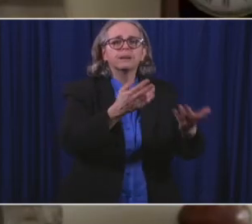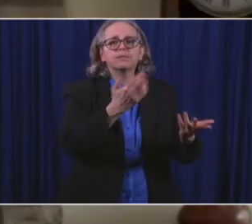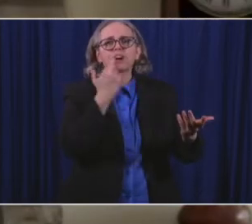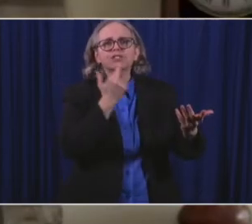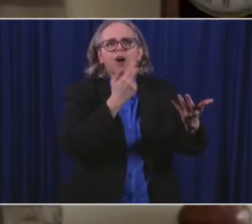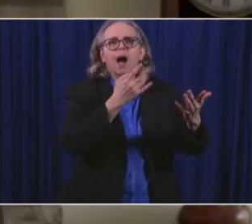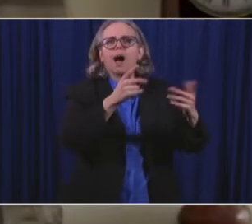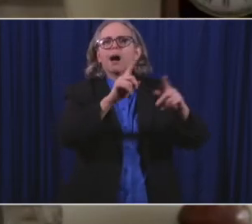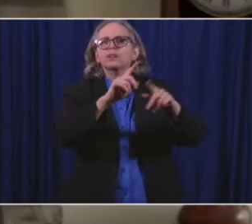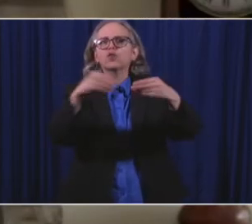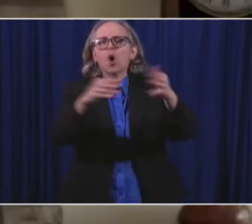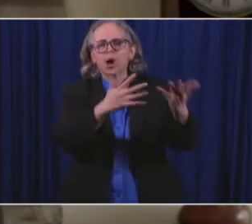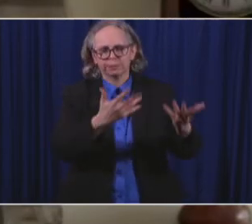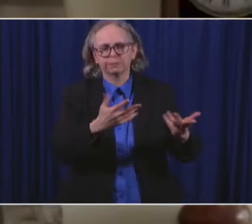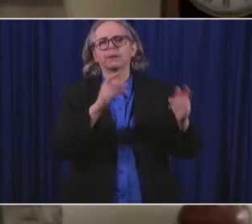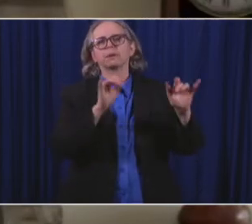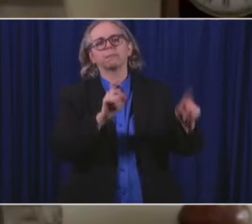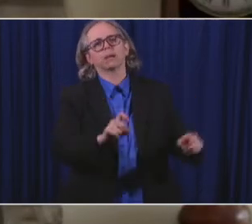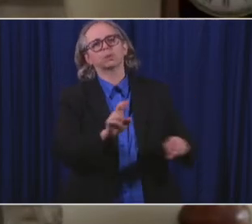And that's,